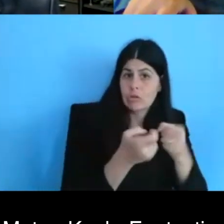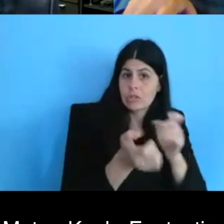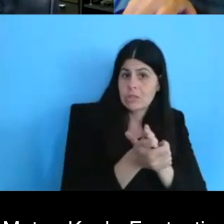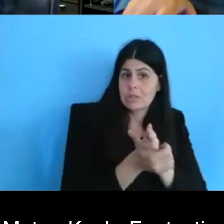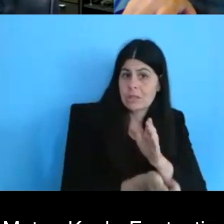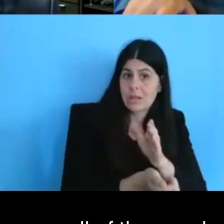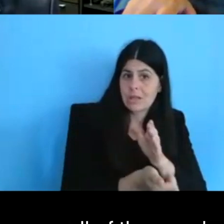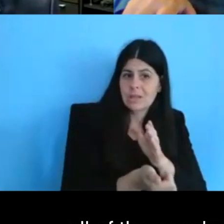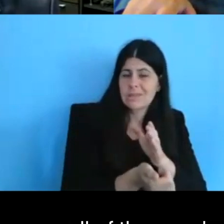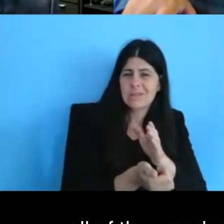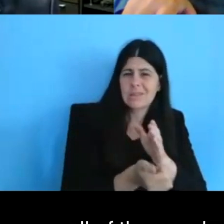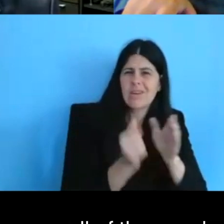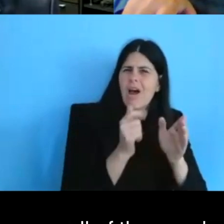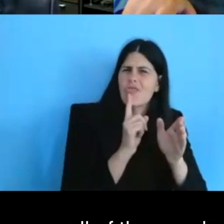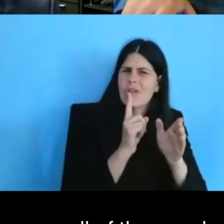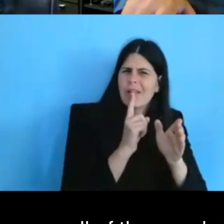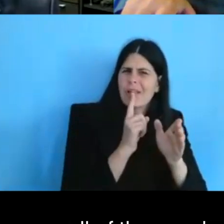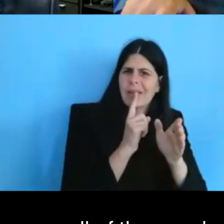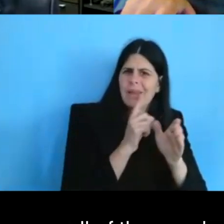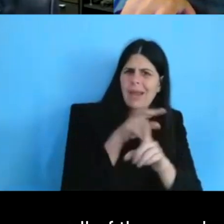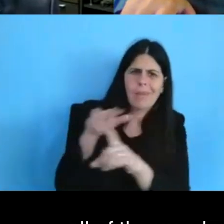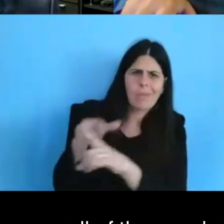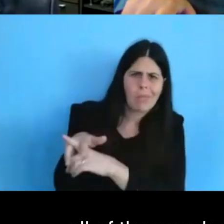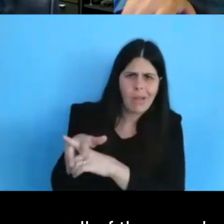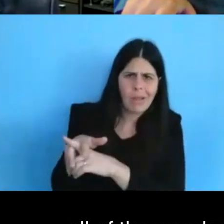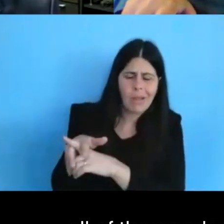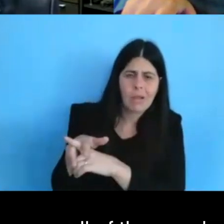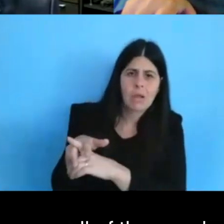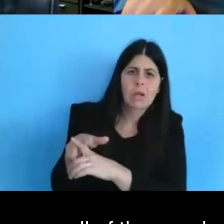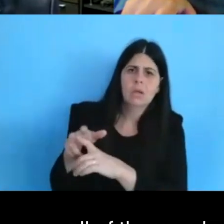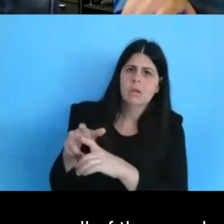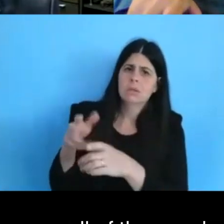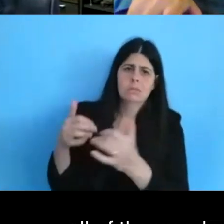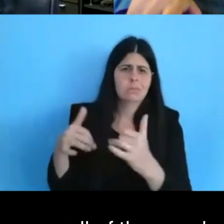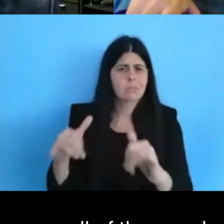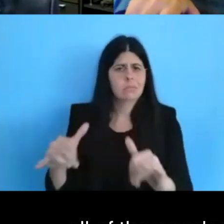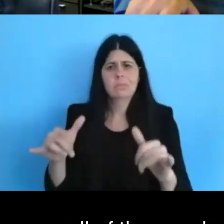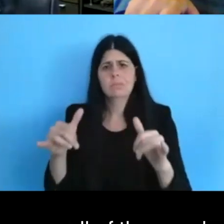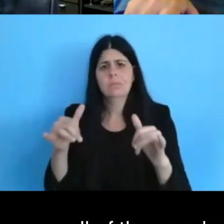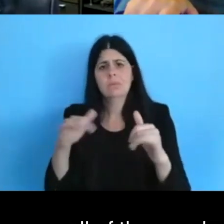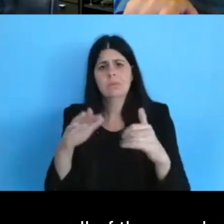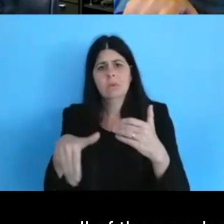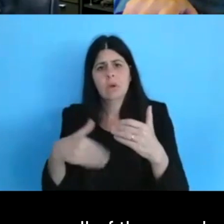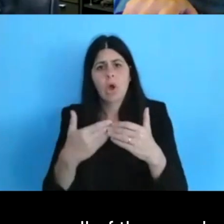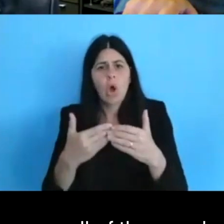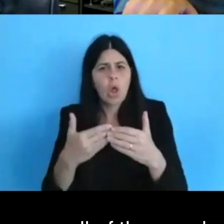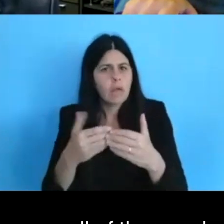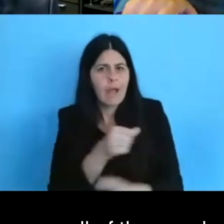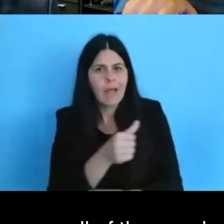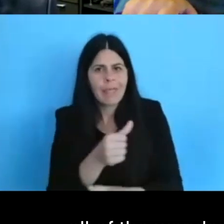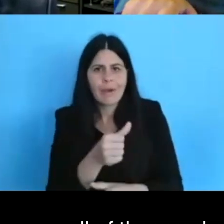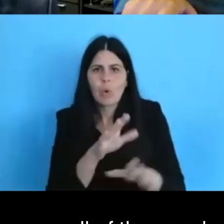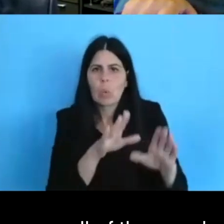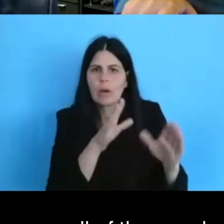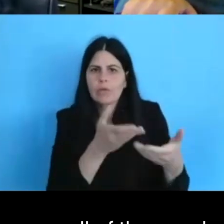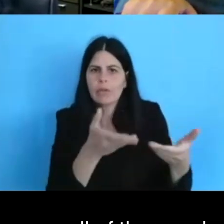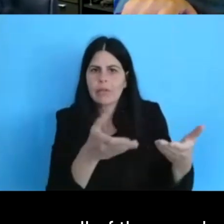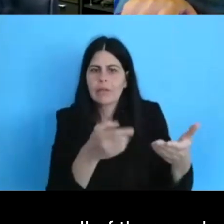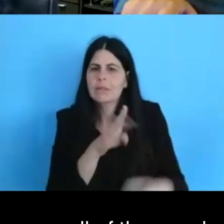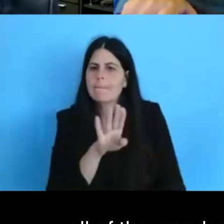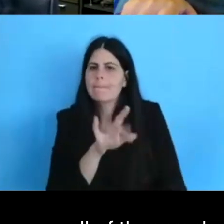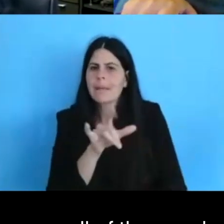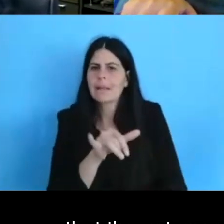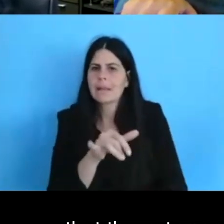not transferable, all of the wonderful things that Billy mentioned when he was talking about